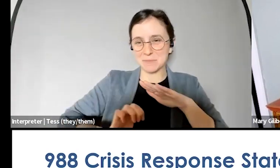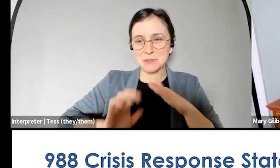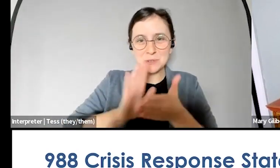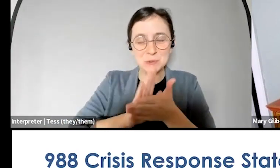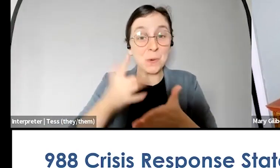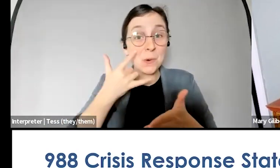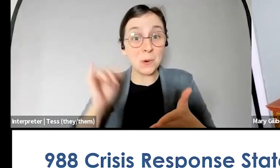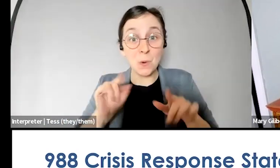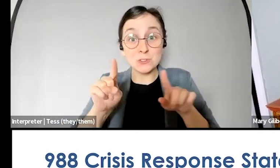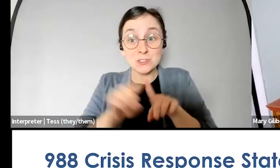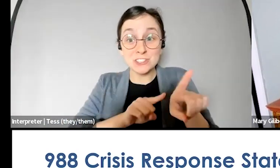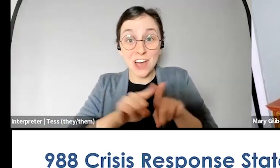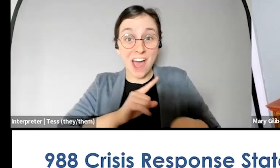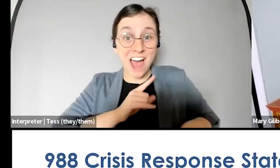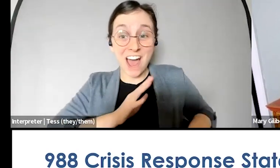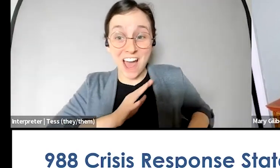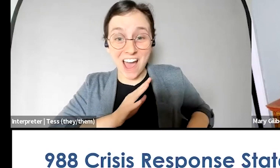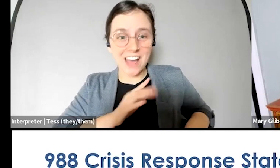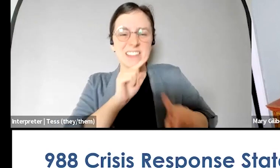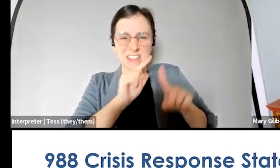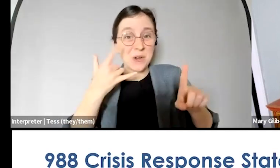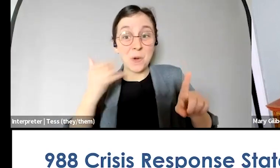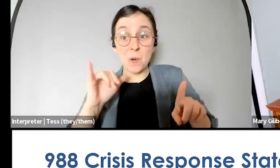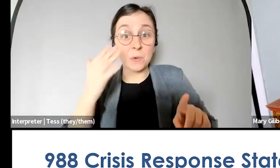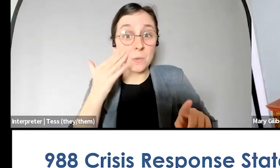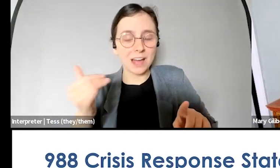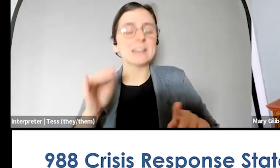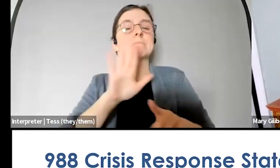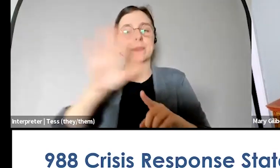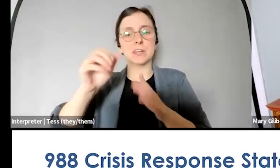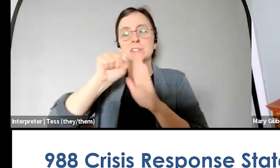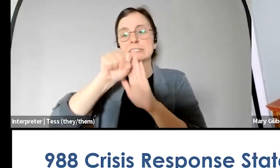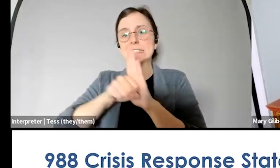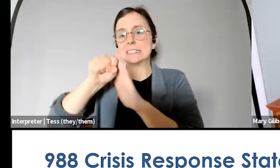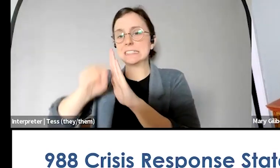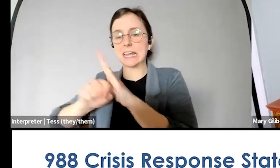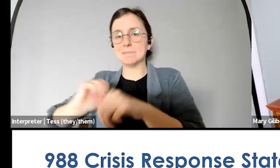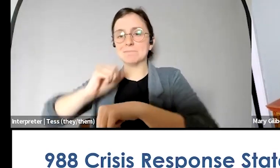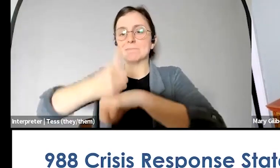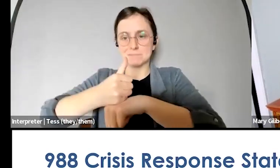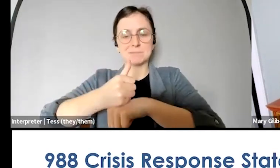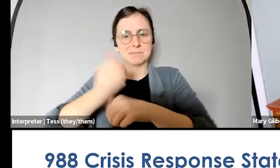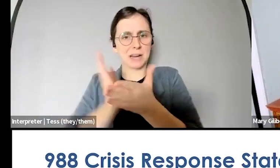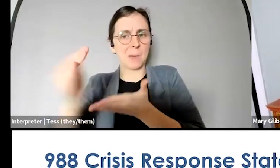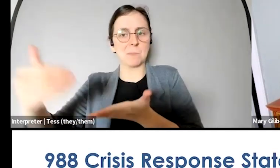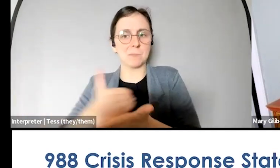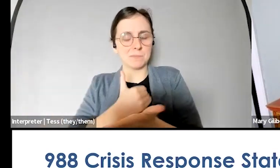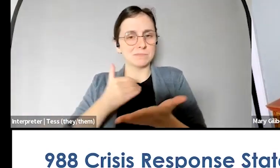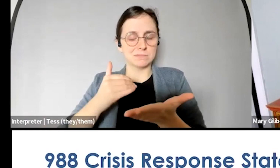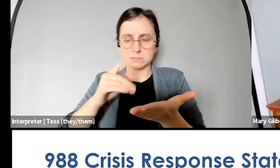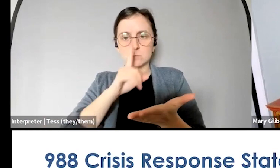have comprehensive state statutes. And what does that mean? What makes it comprehensive? It